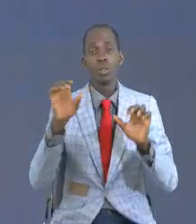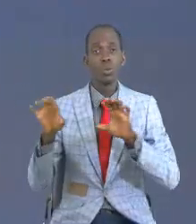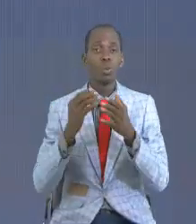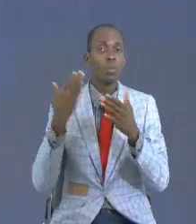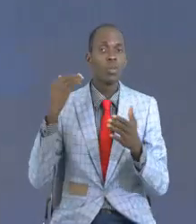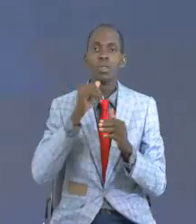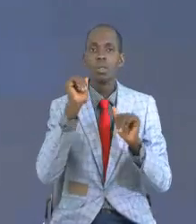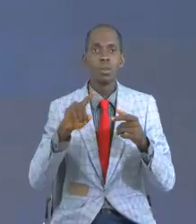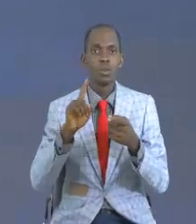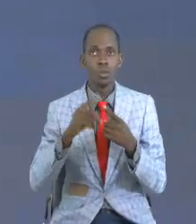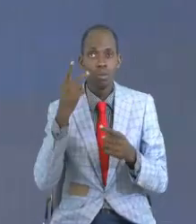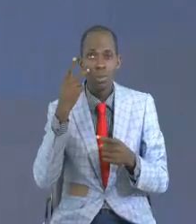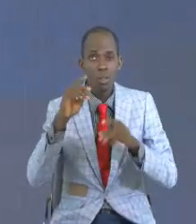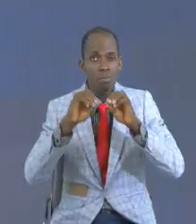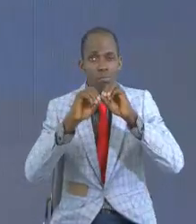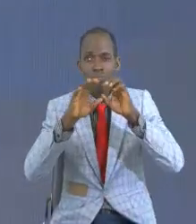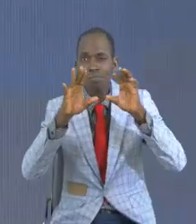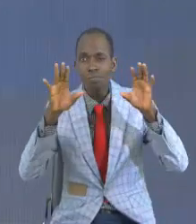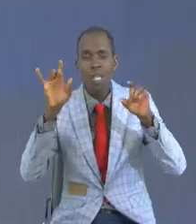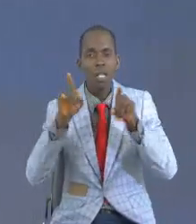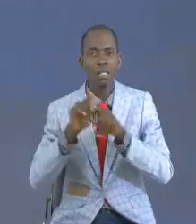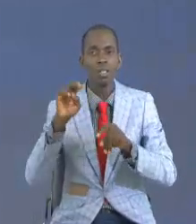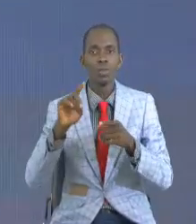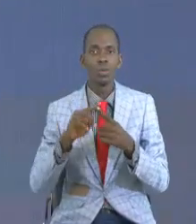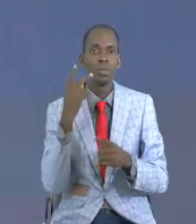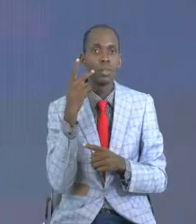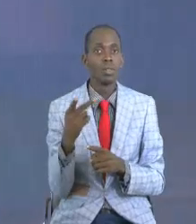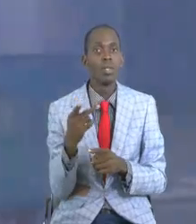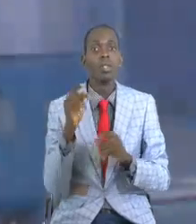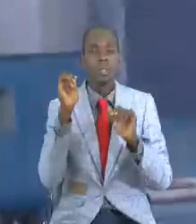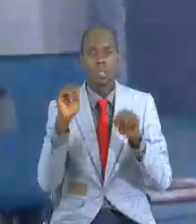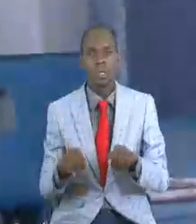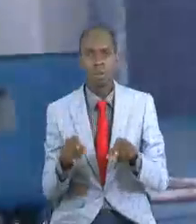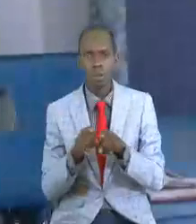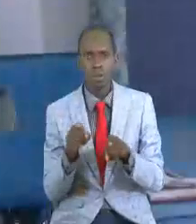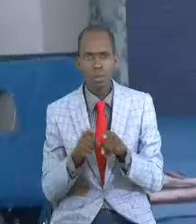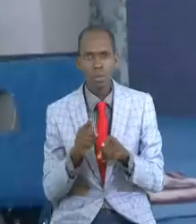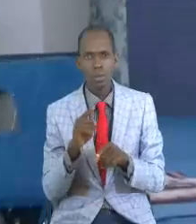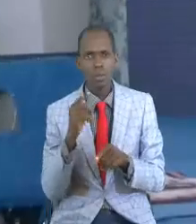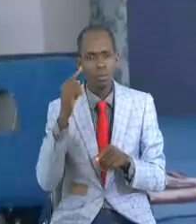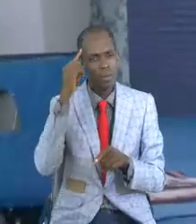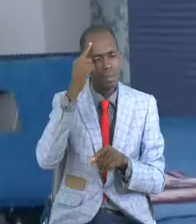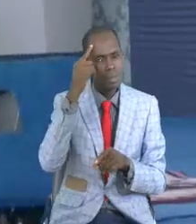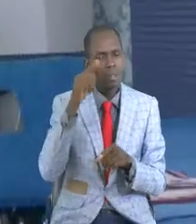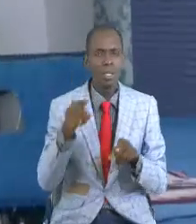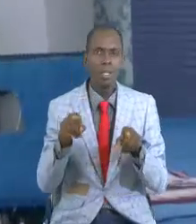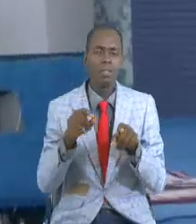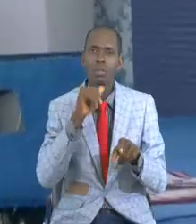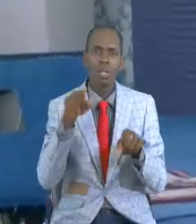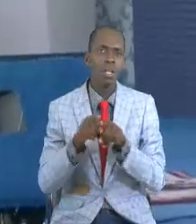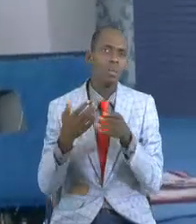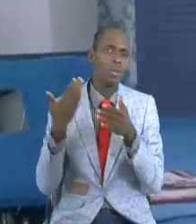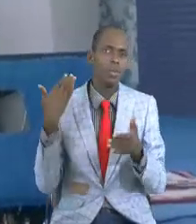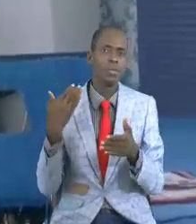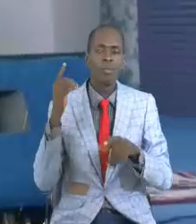see as clearly as they used to see. They can't even think as they used to think. They cannot